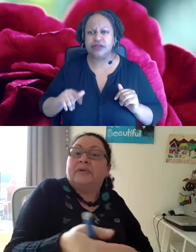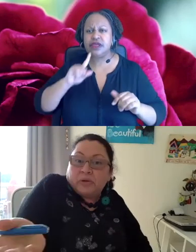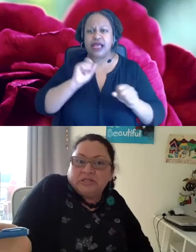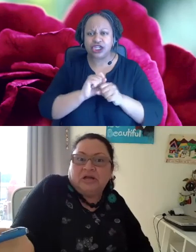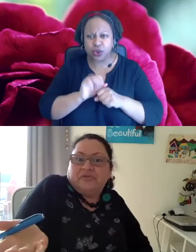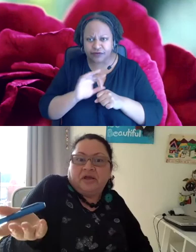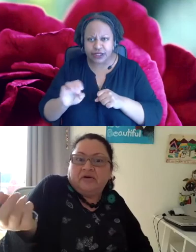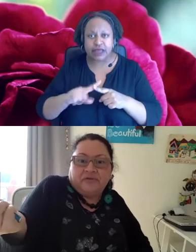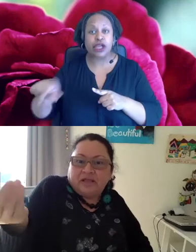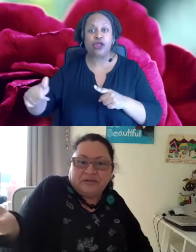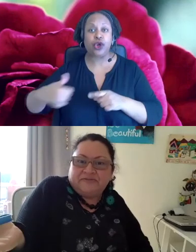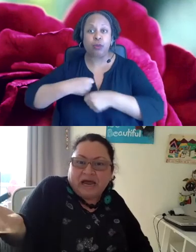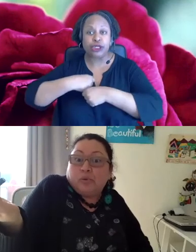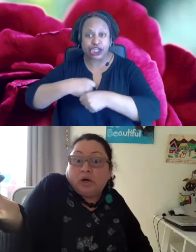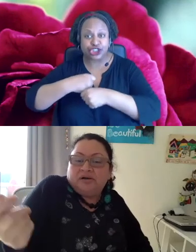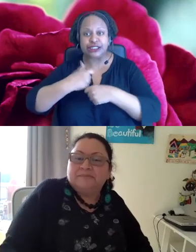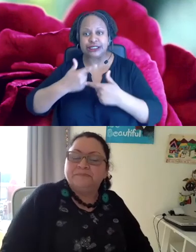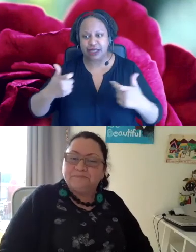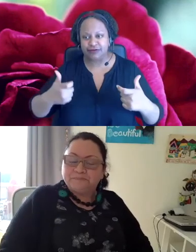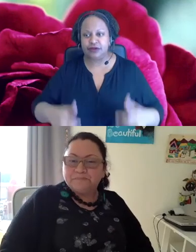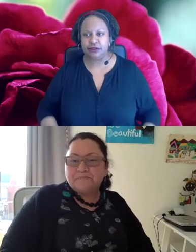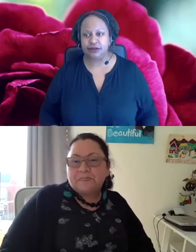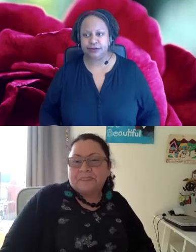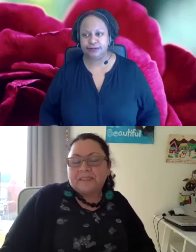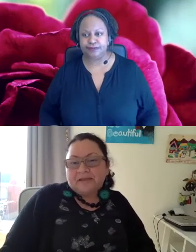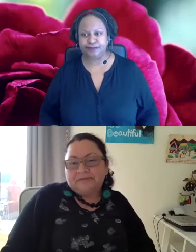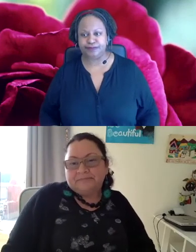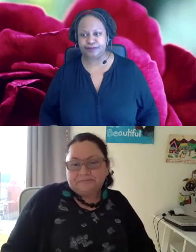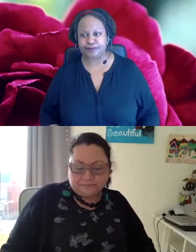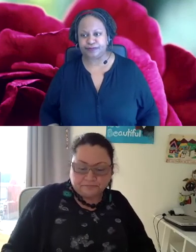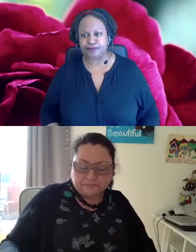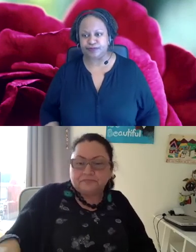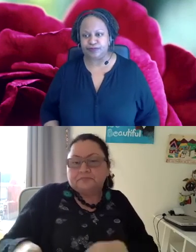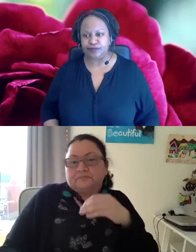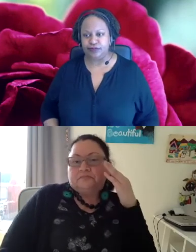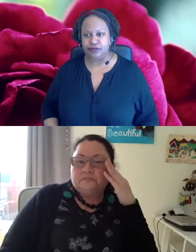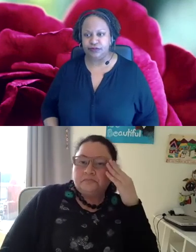on the production of the. Yeah. Okay. So